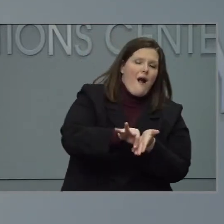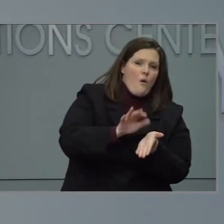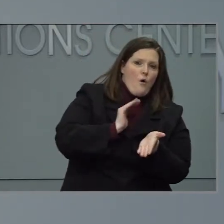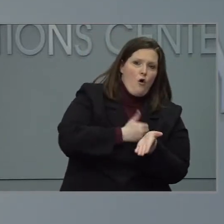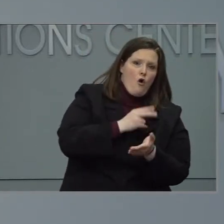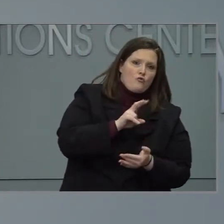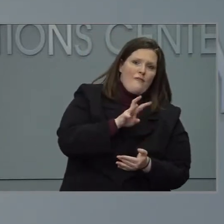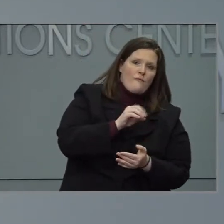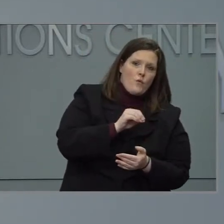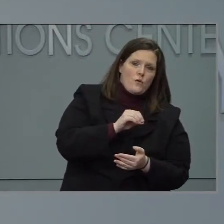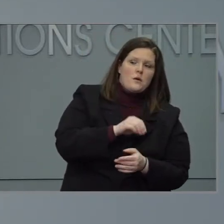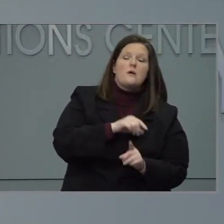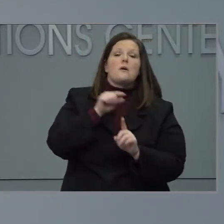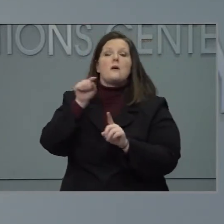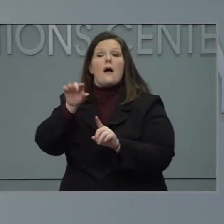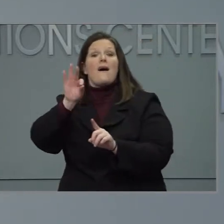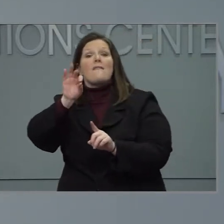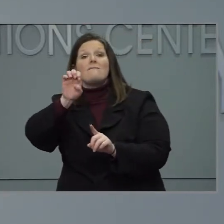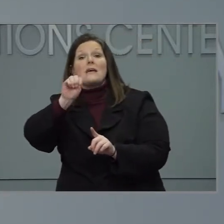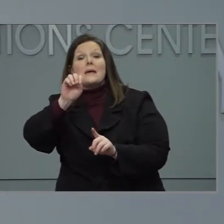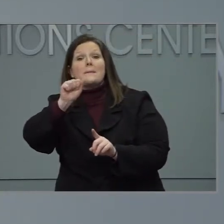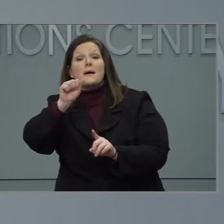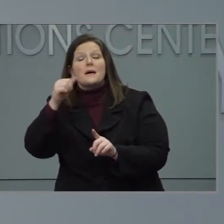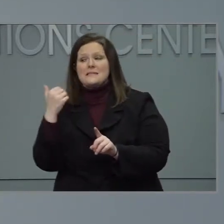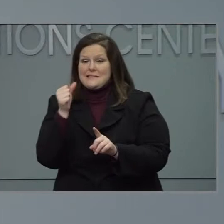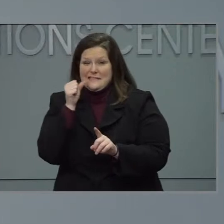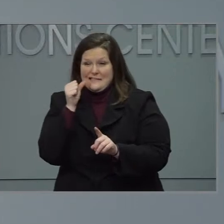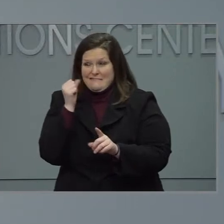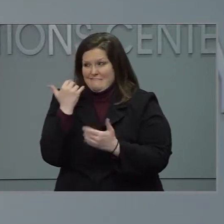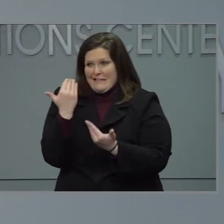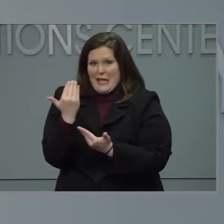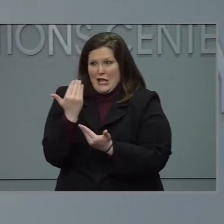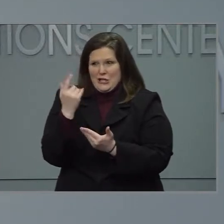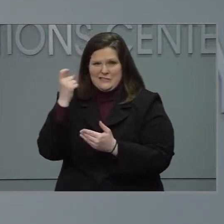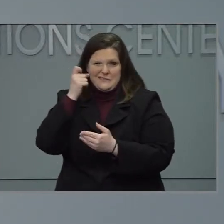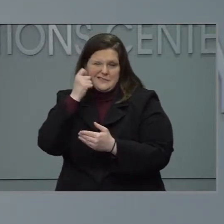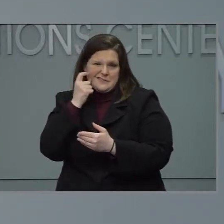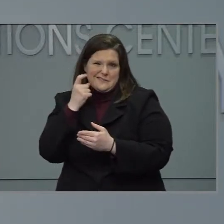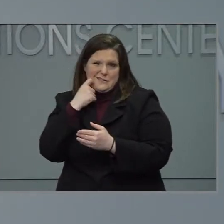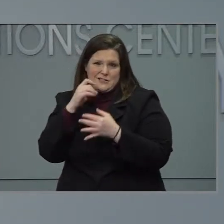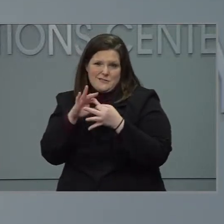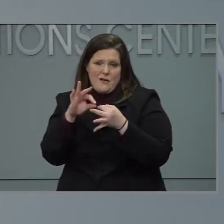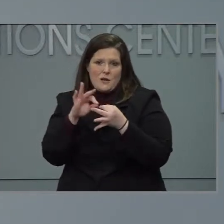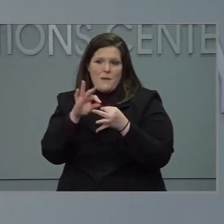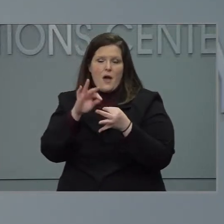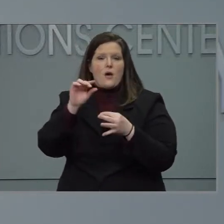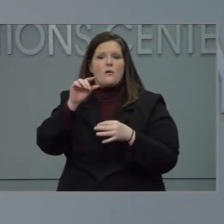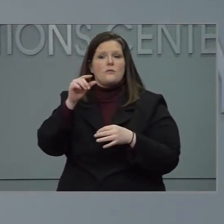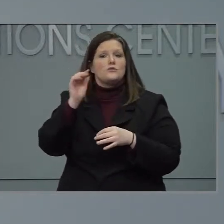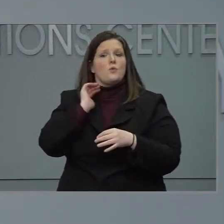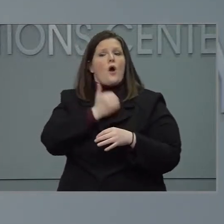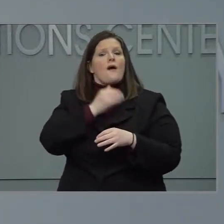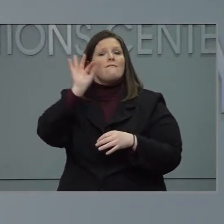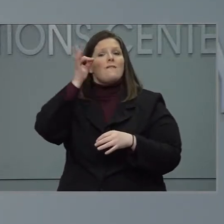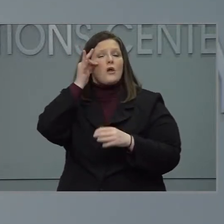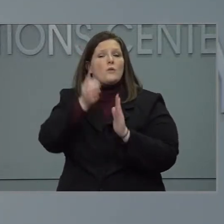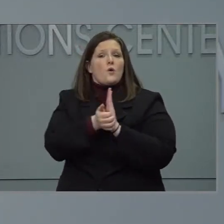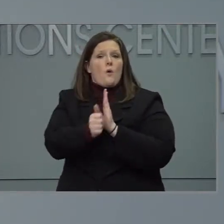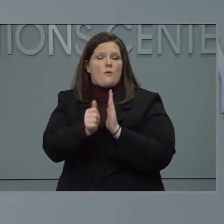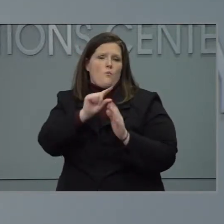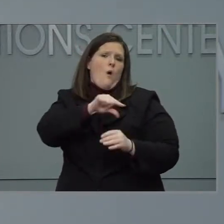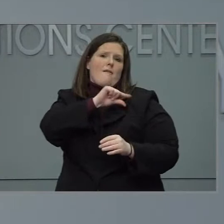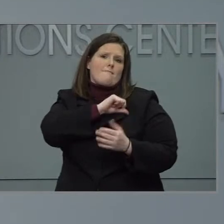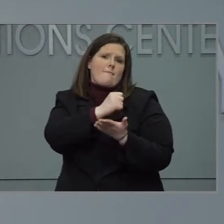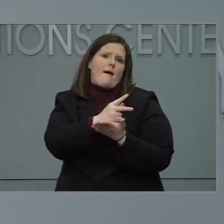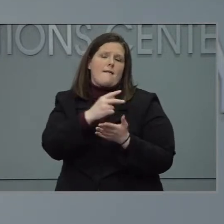to our FEMA site in Greensboro that was mentioned, for example. It's going to our FQHCs, or Federally Qualified Health Centers. So there is vaccine coming